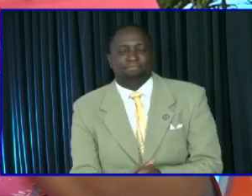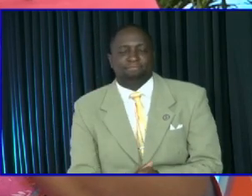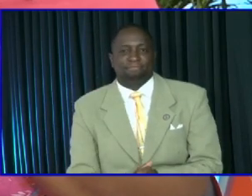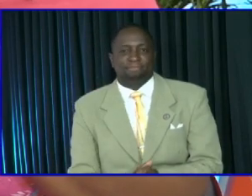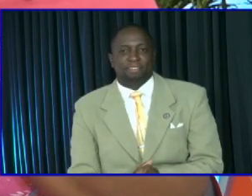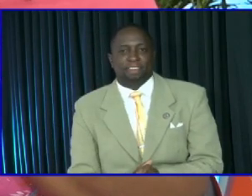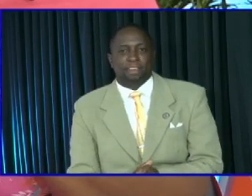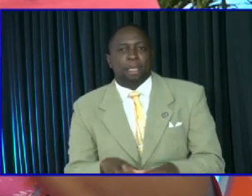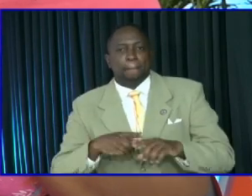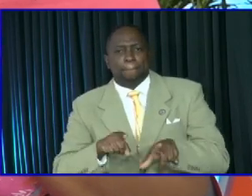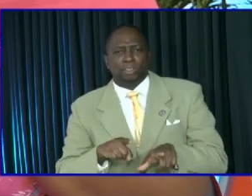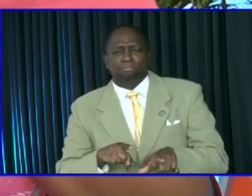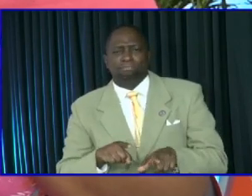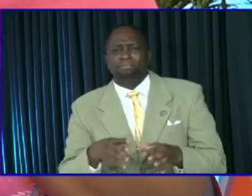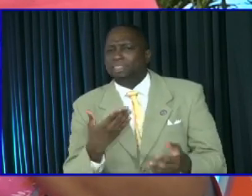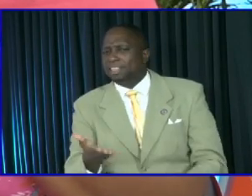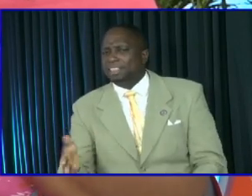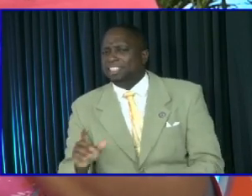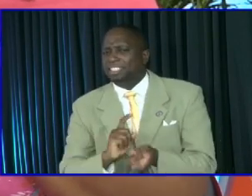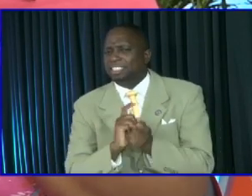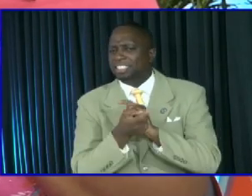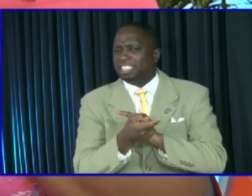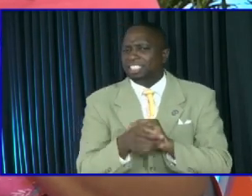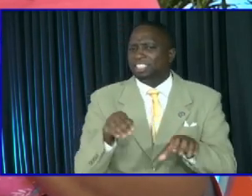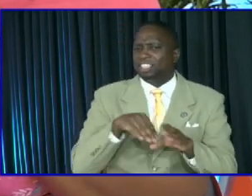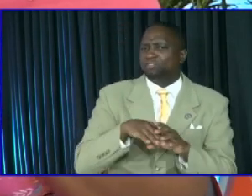in 2018 when